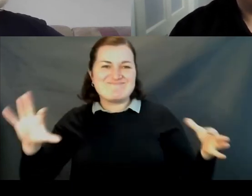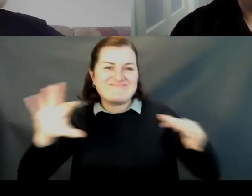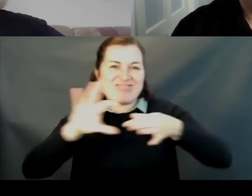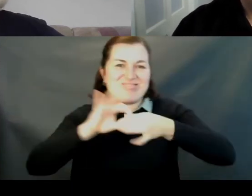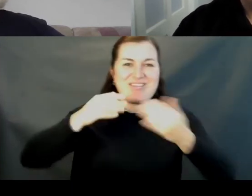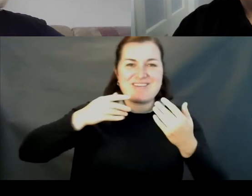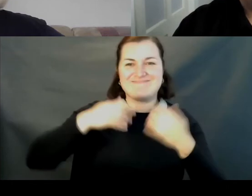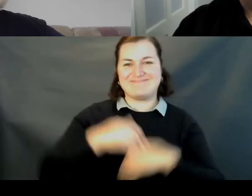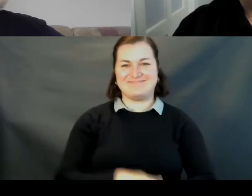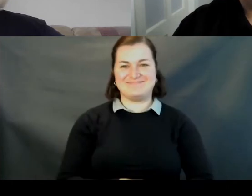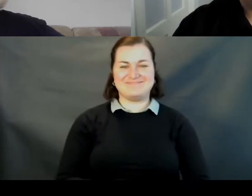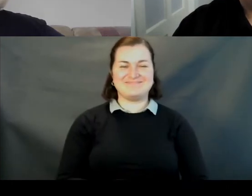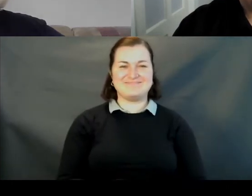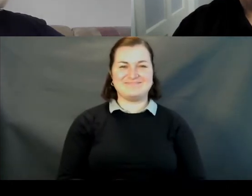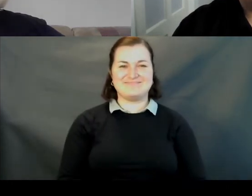same time.